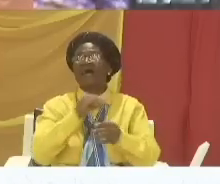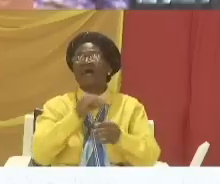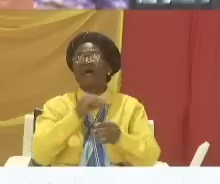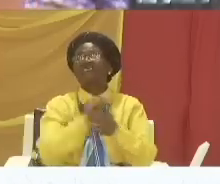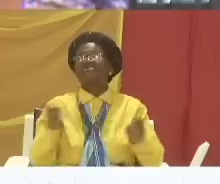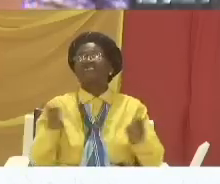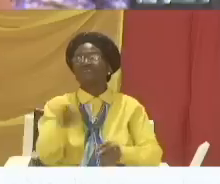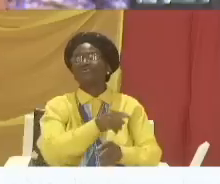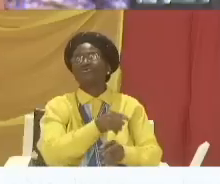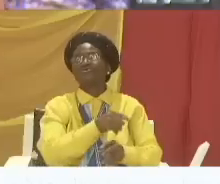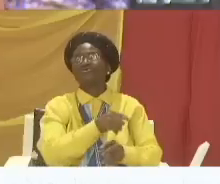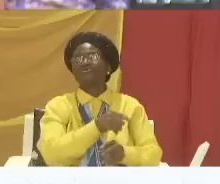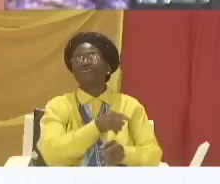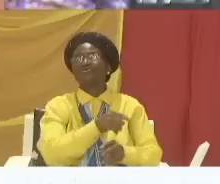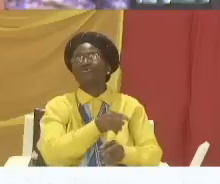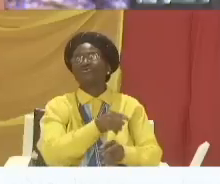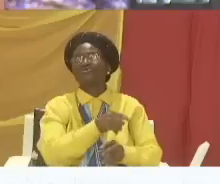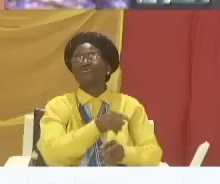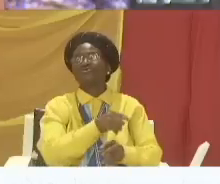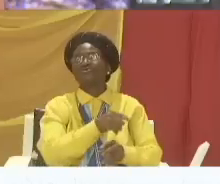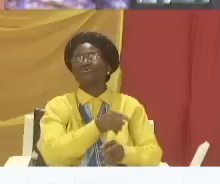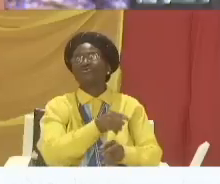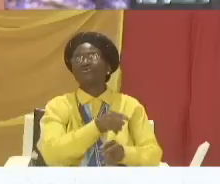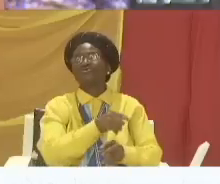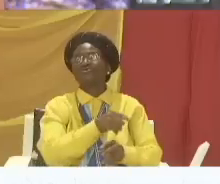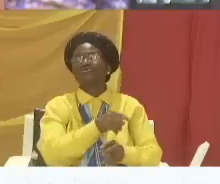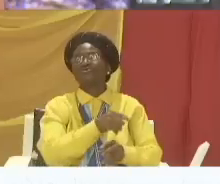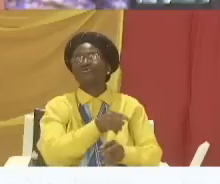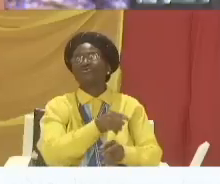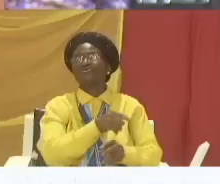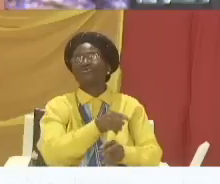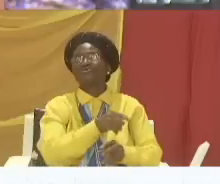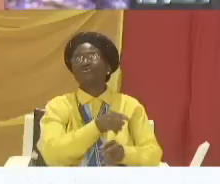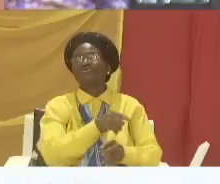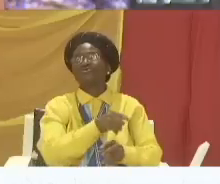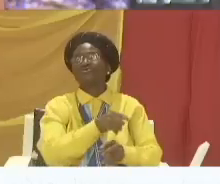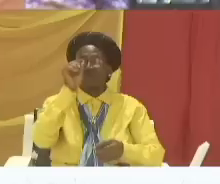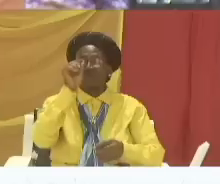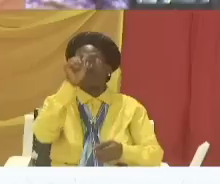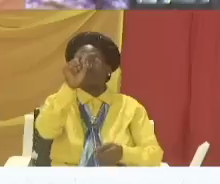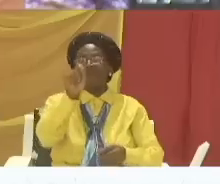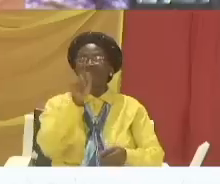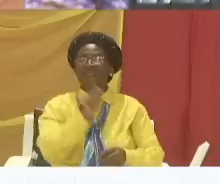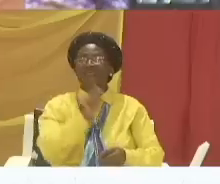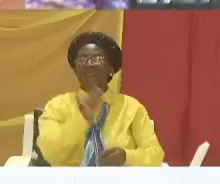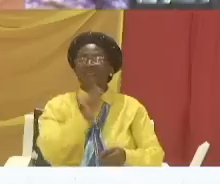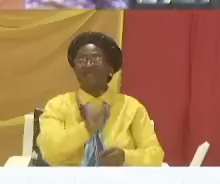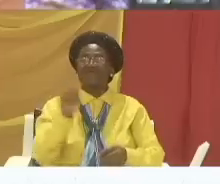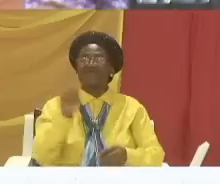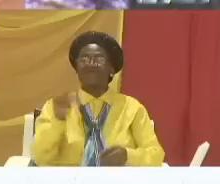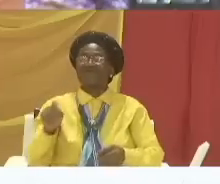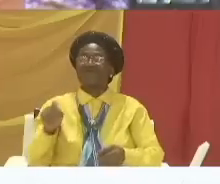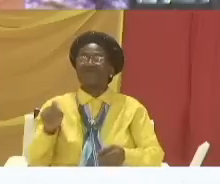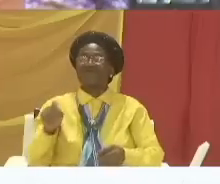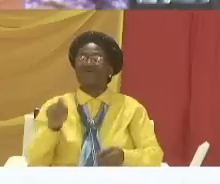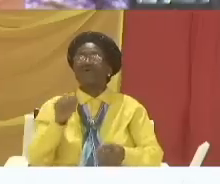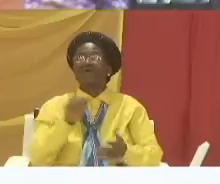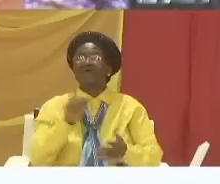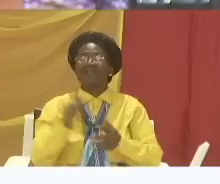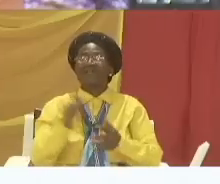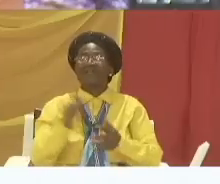from the hand of Pharaoh, king of Egypt, he is God,